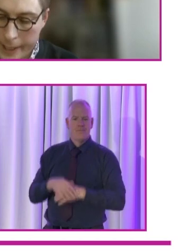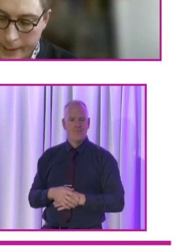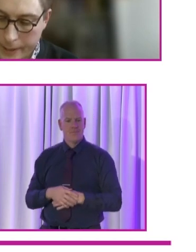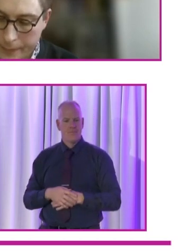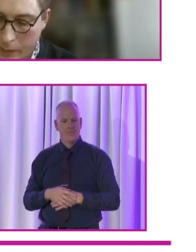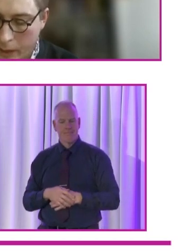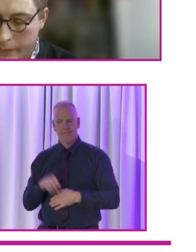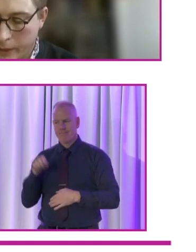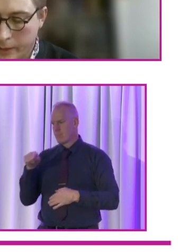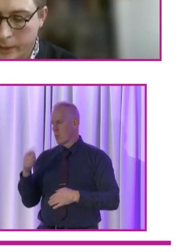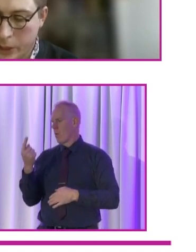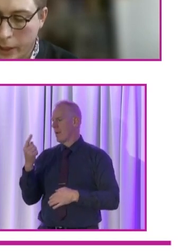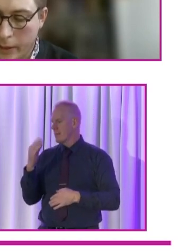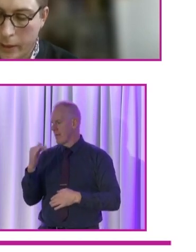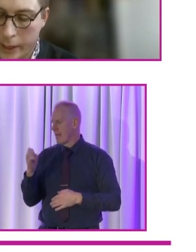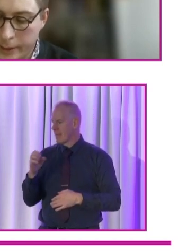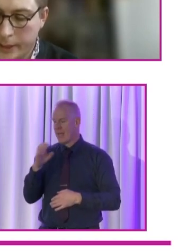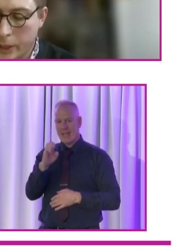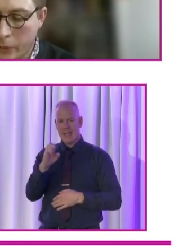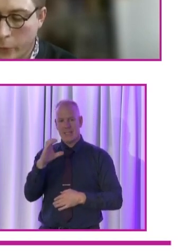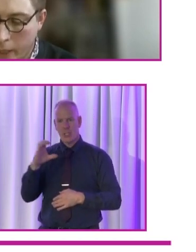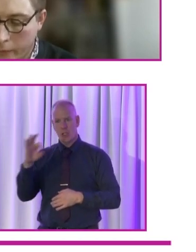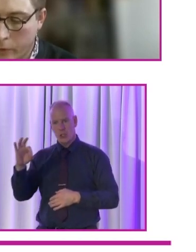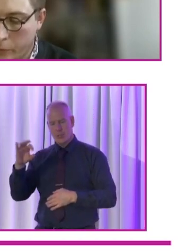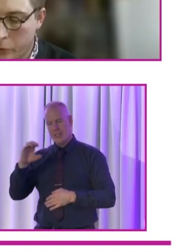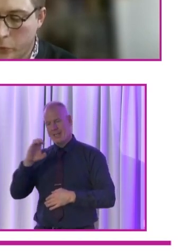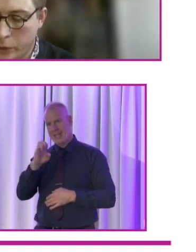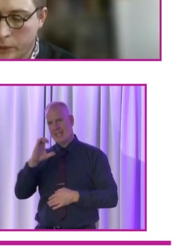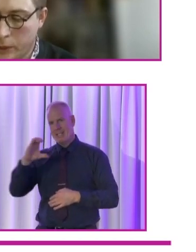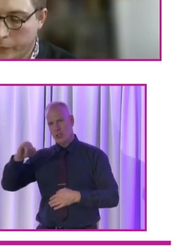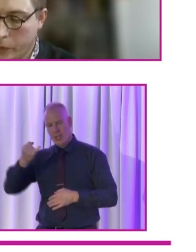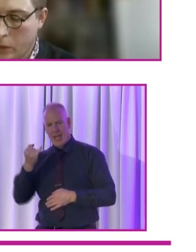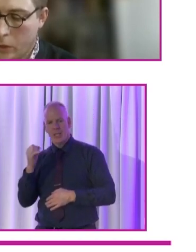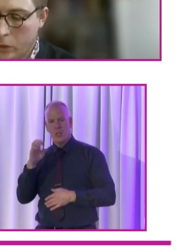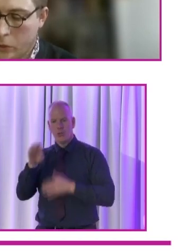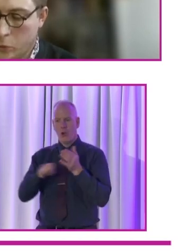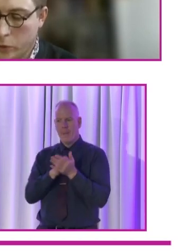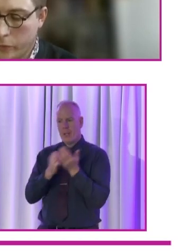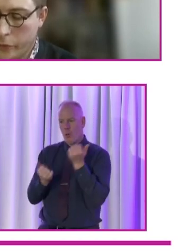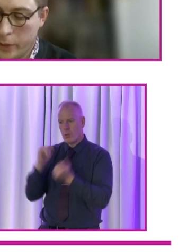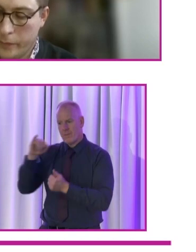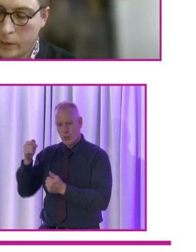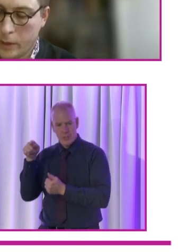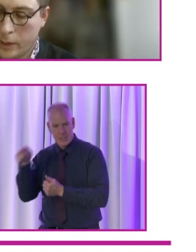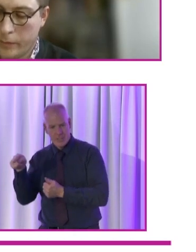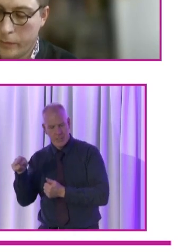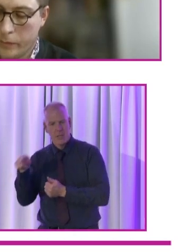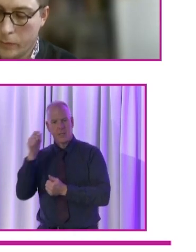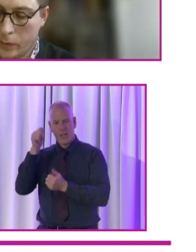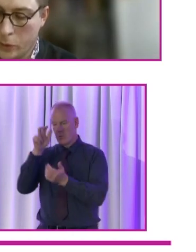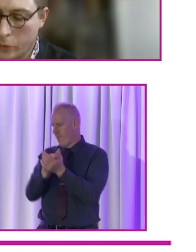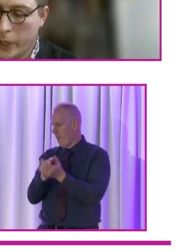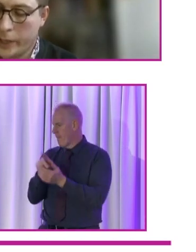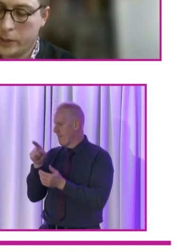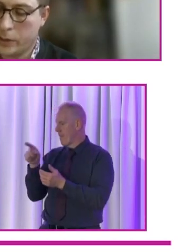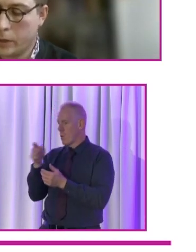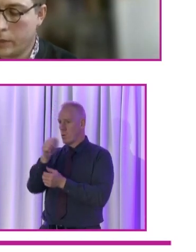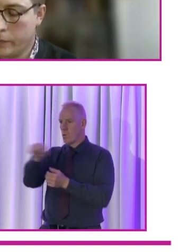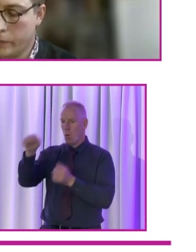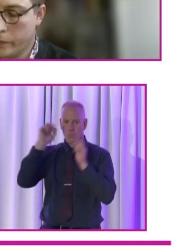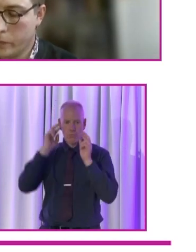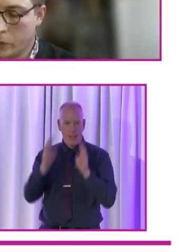In this case, the ECJ will have an opportunity to confirm your